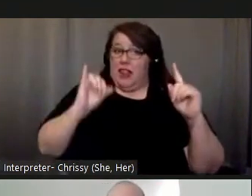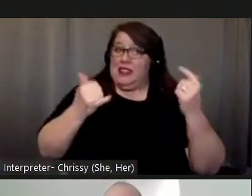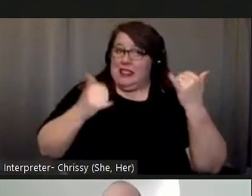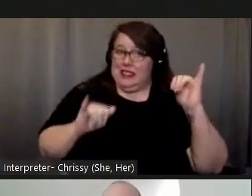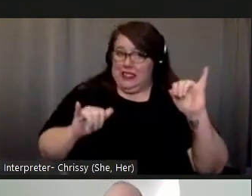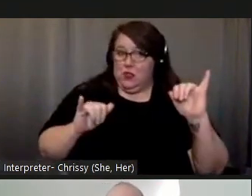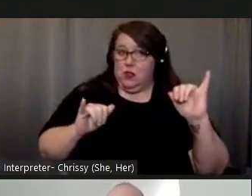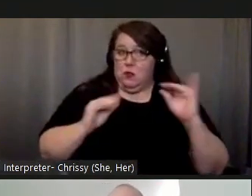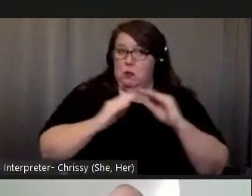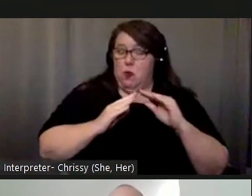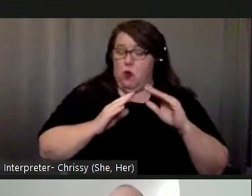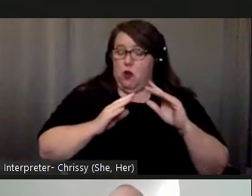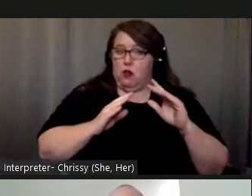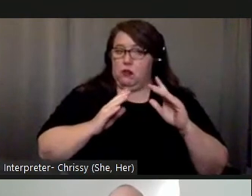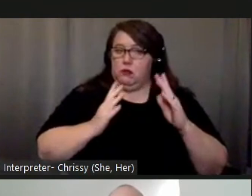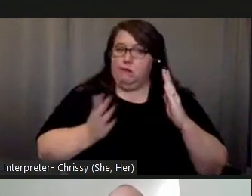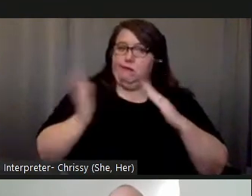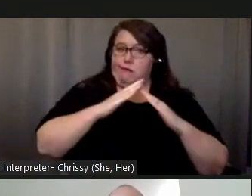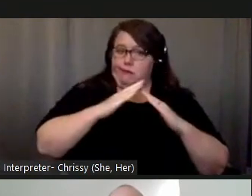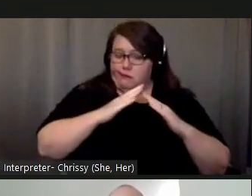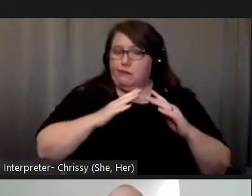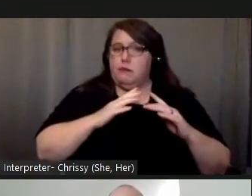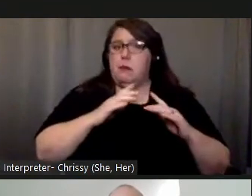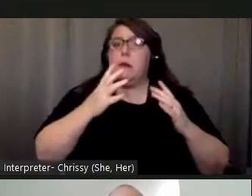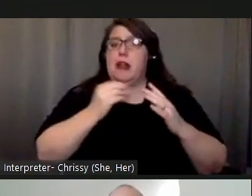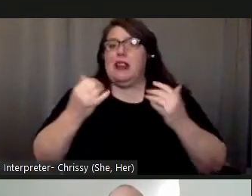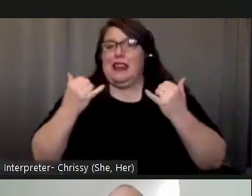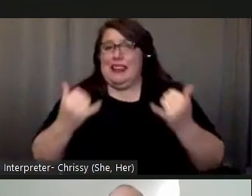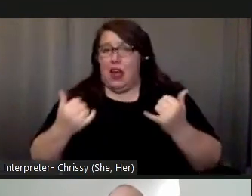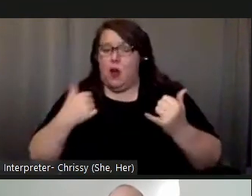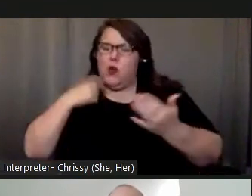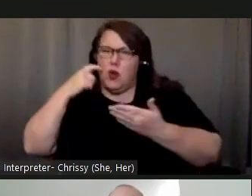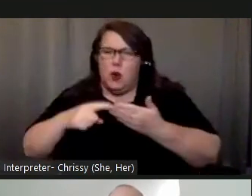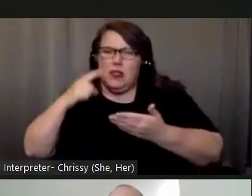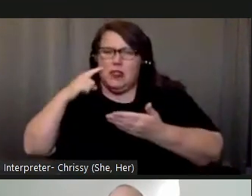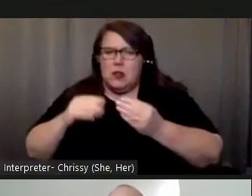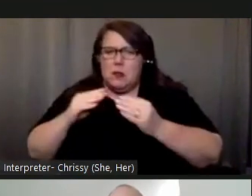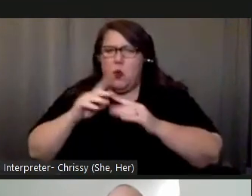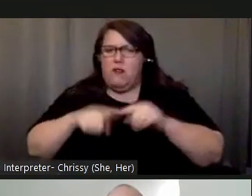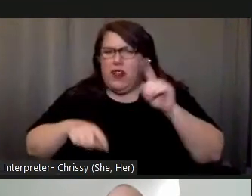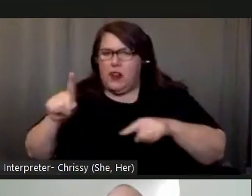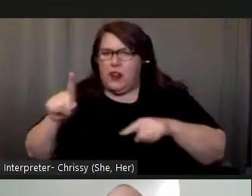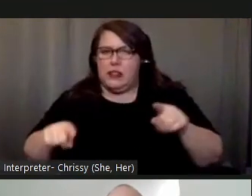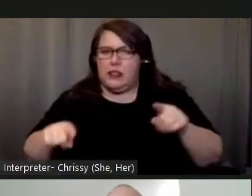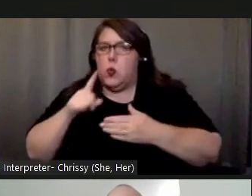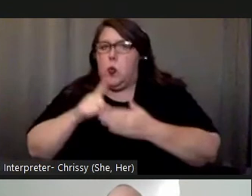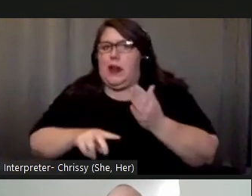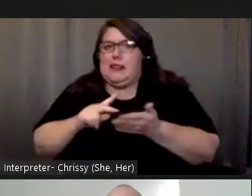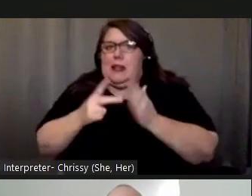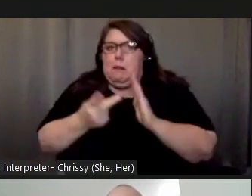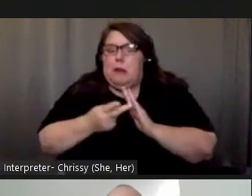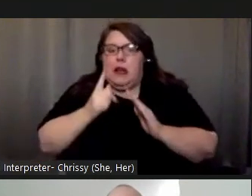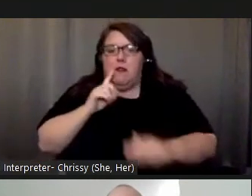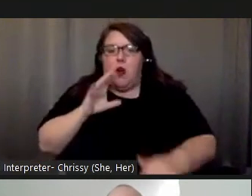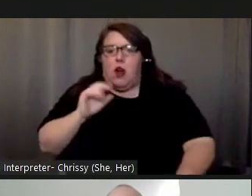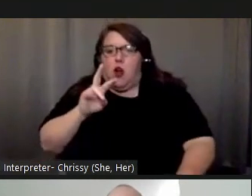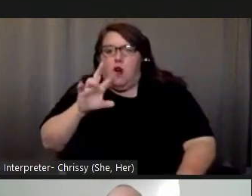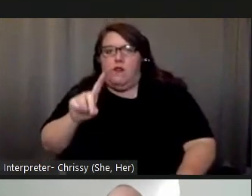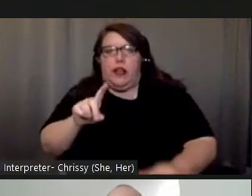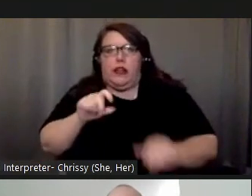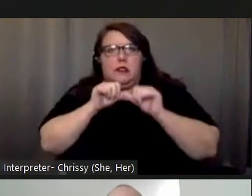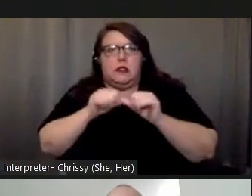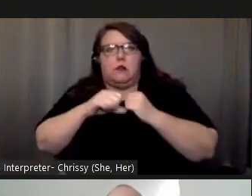Colorado? And now that we are seeing more variants, what does that mean for the longevity of COVID sticking around in our communities,